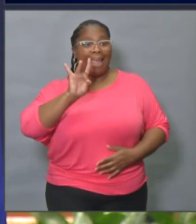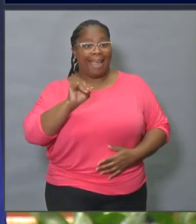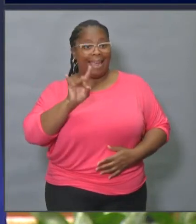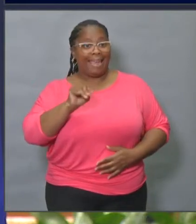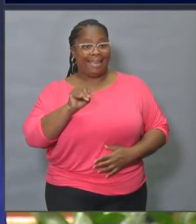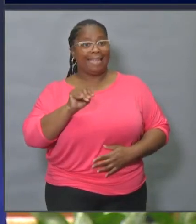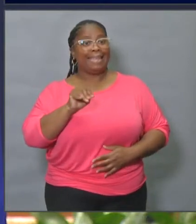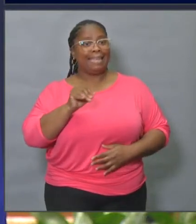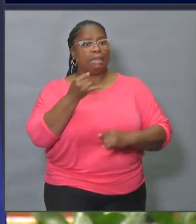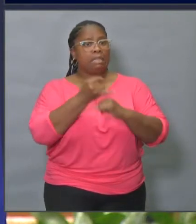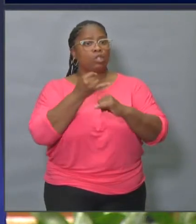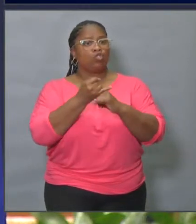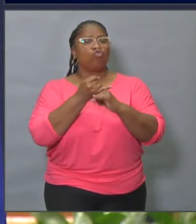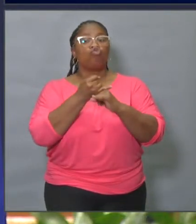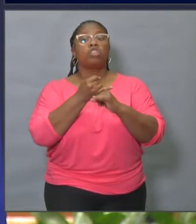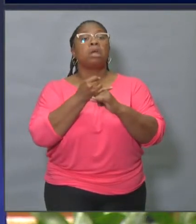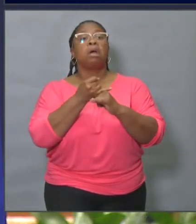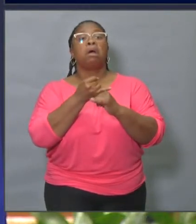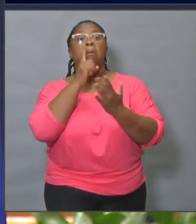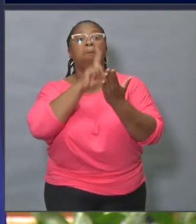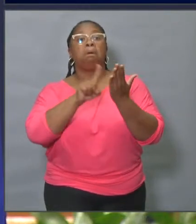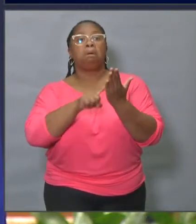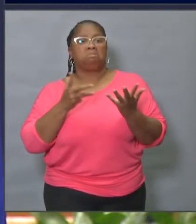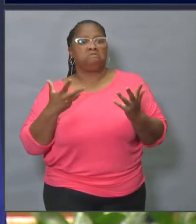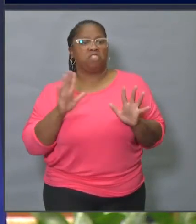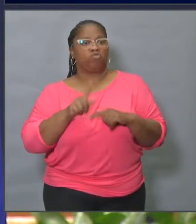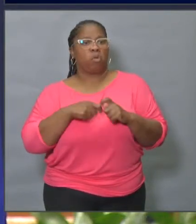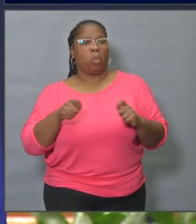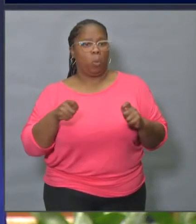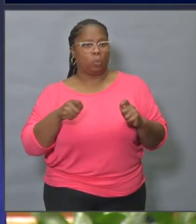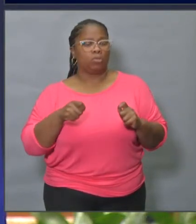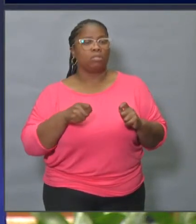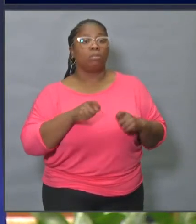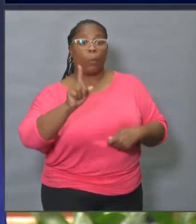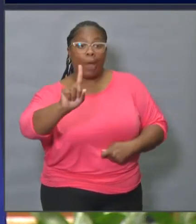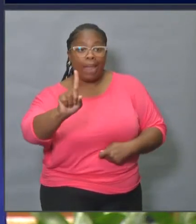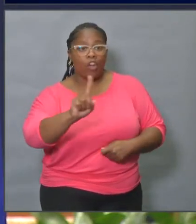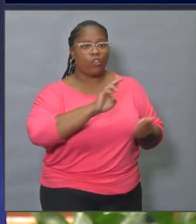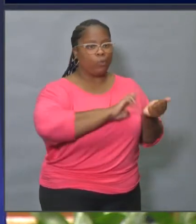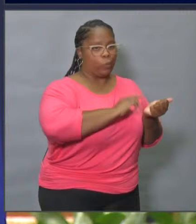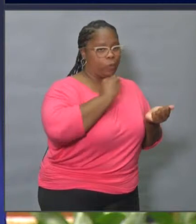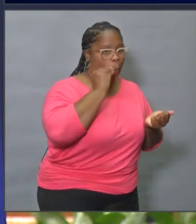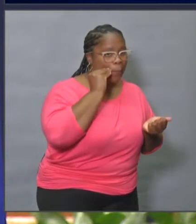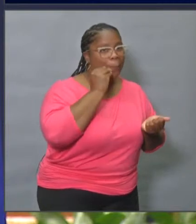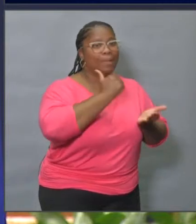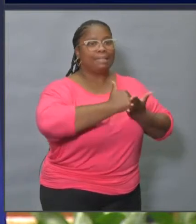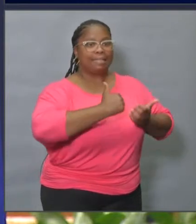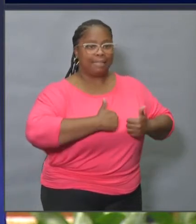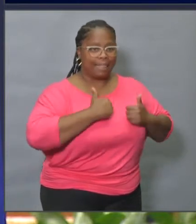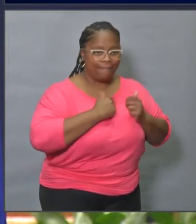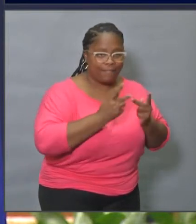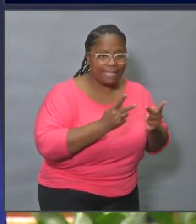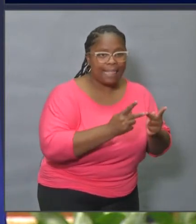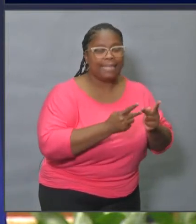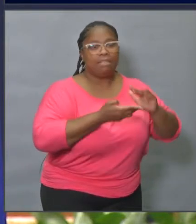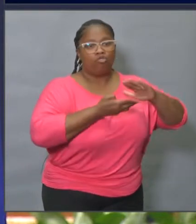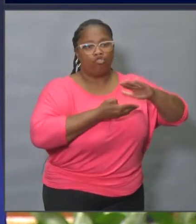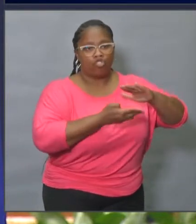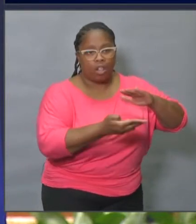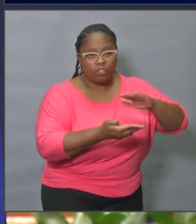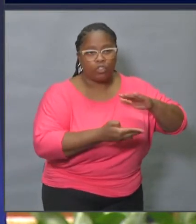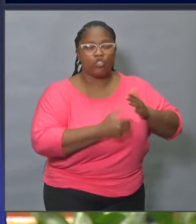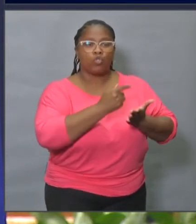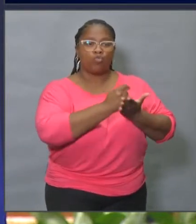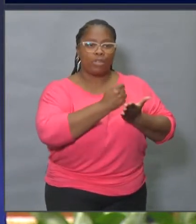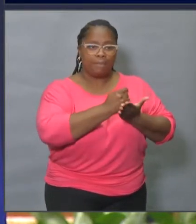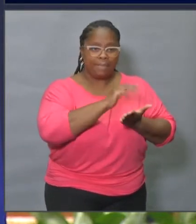we've closed the investigations. These settings do include nursing homes, assisted living facilities, shelters,